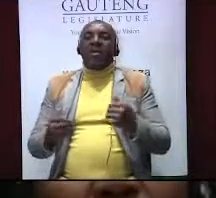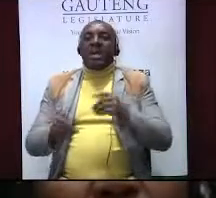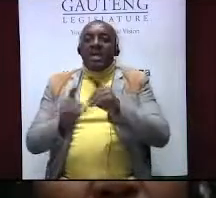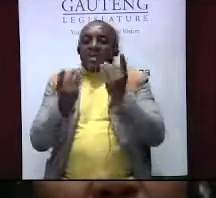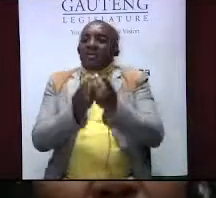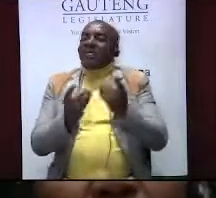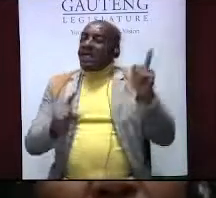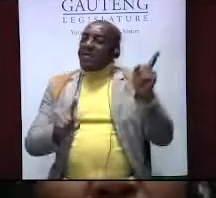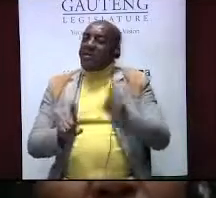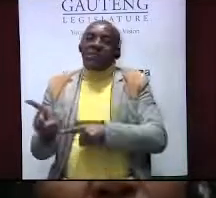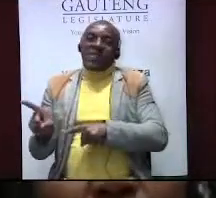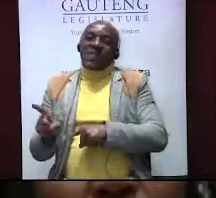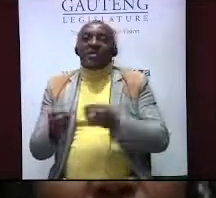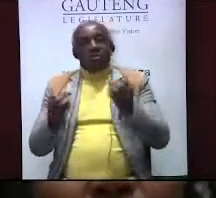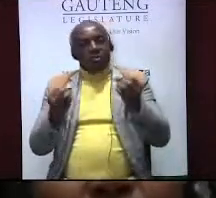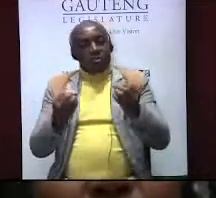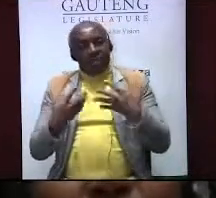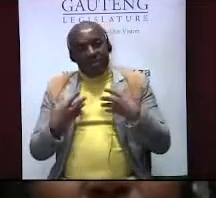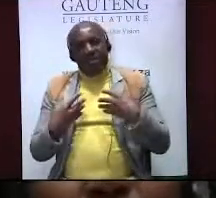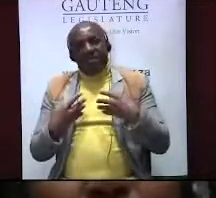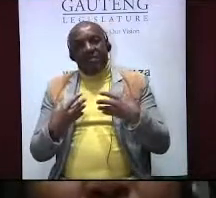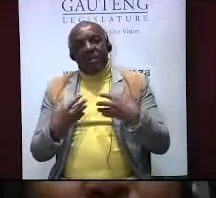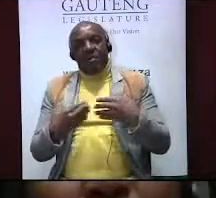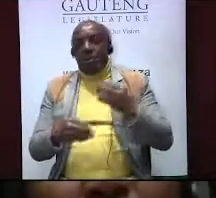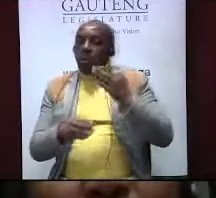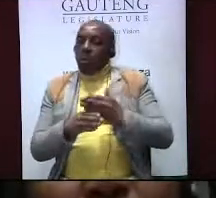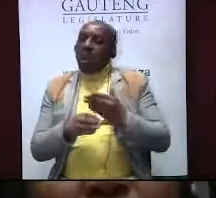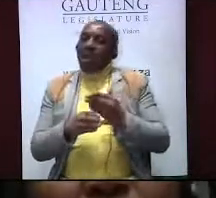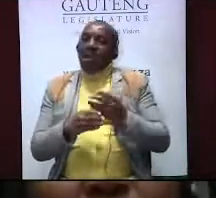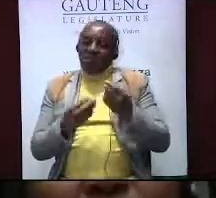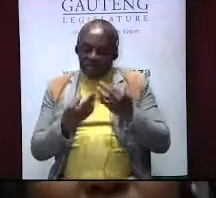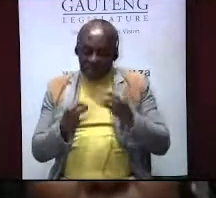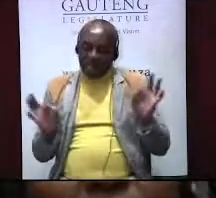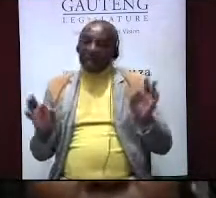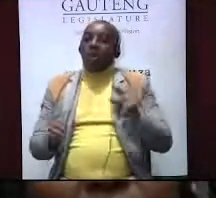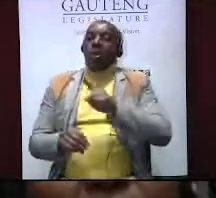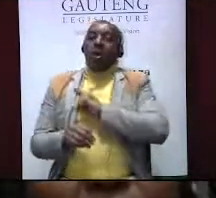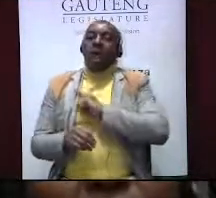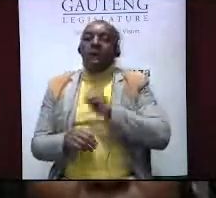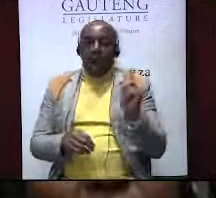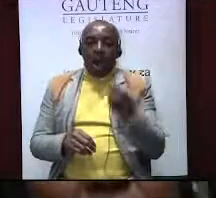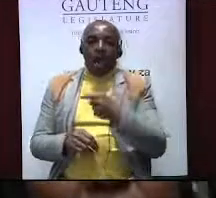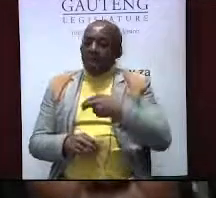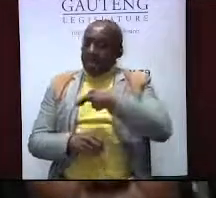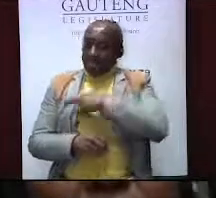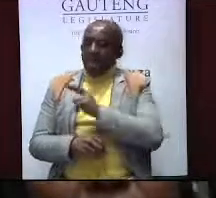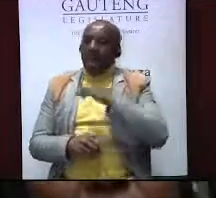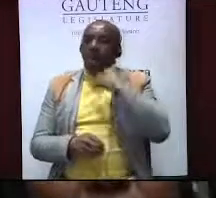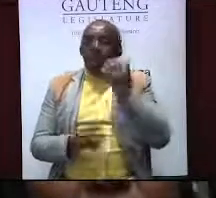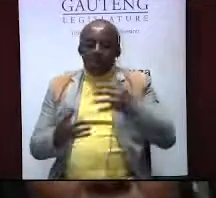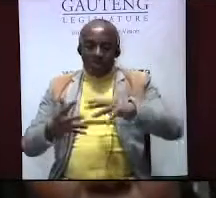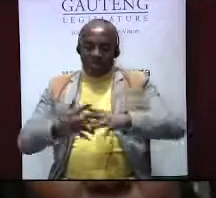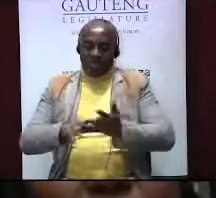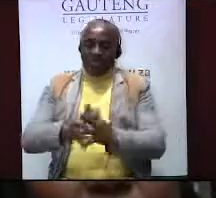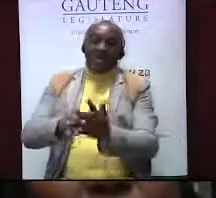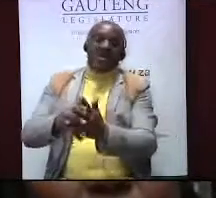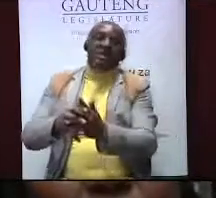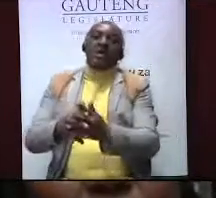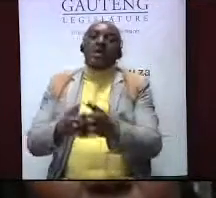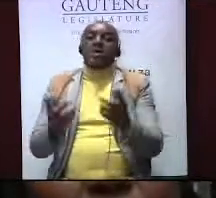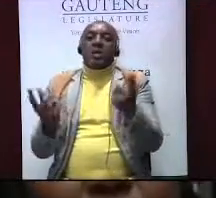iyahluleka ukuthi isinikeze ukuthi sisebenze ngokukhululeka because of sonke ama-religions azofuna ukuba mix lapho benze